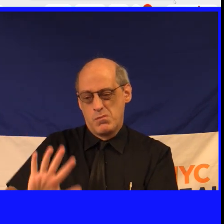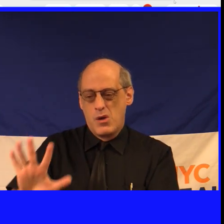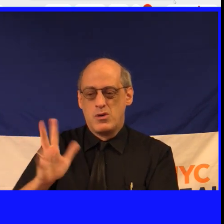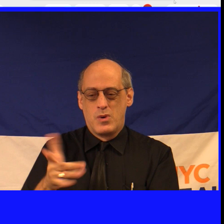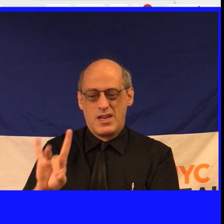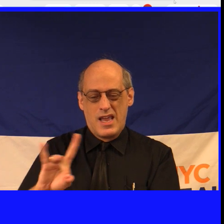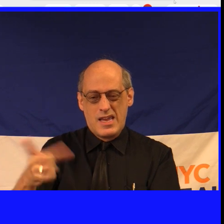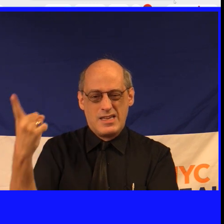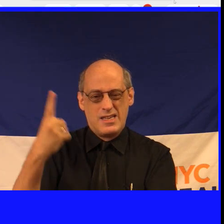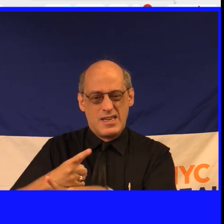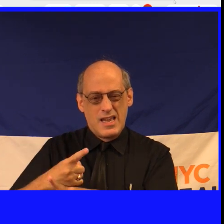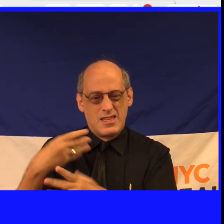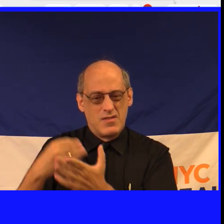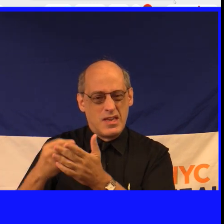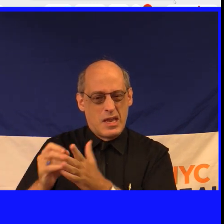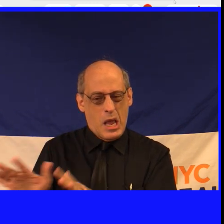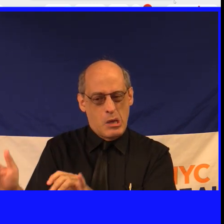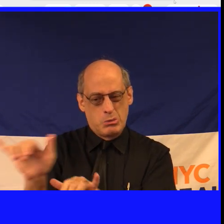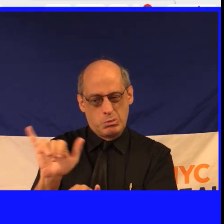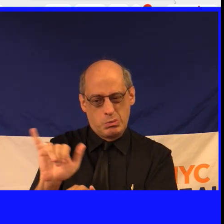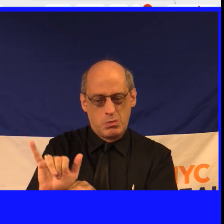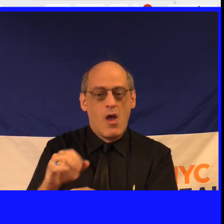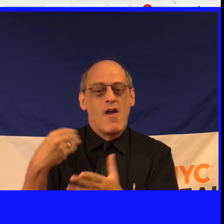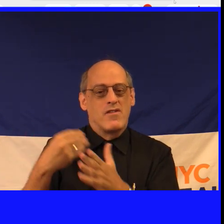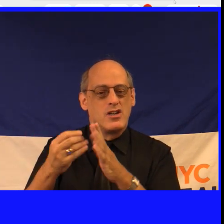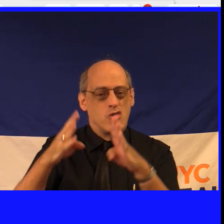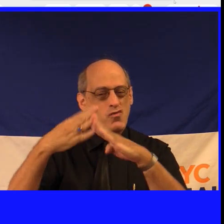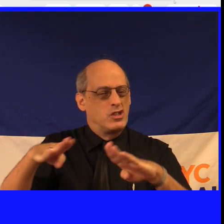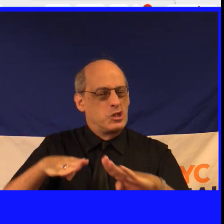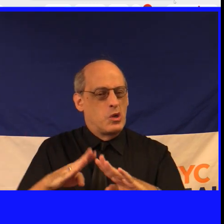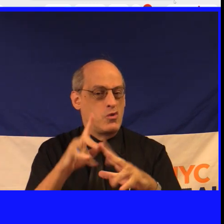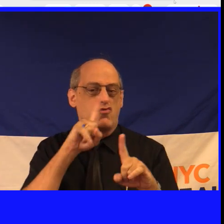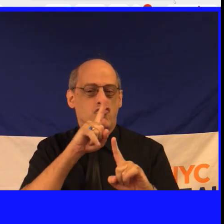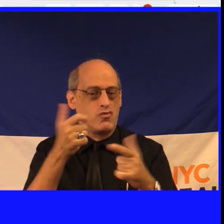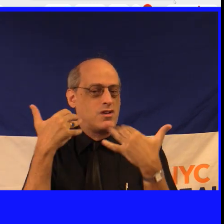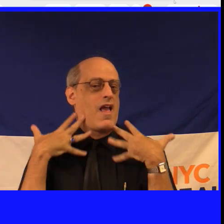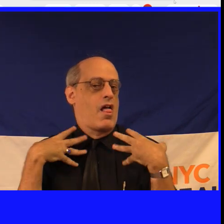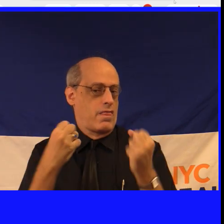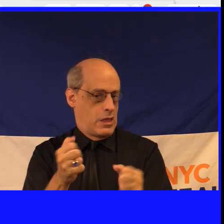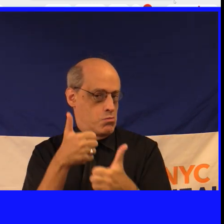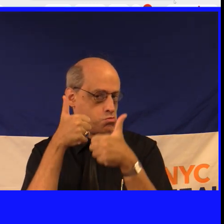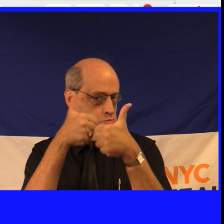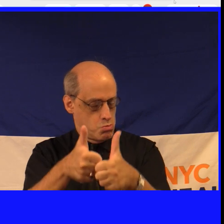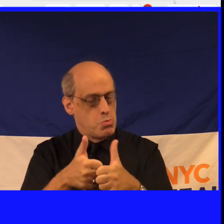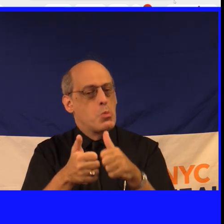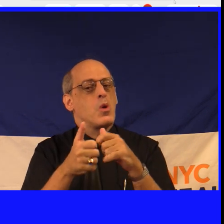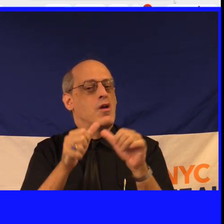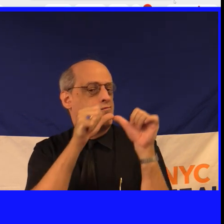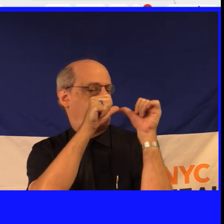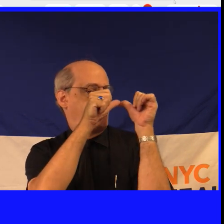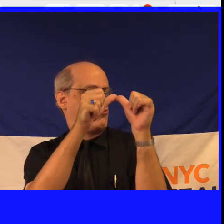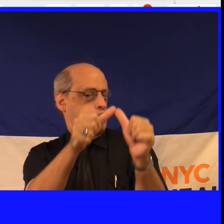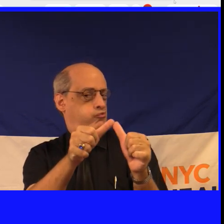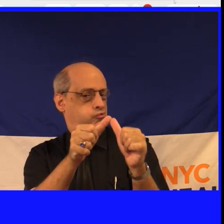days of cash, and our financial ratios are relatively healthy, consistent to prior